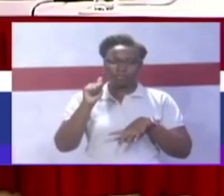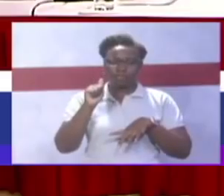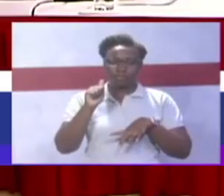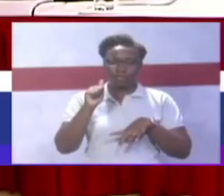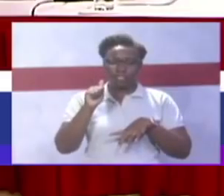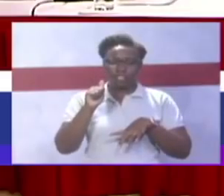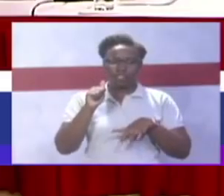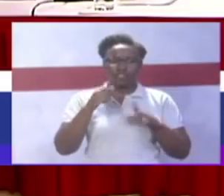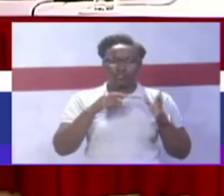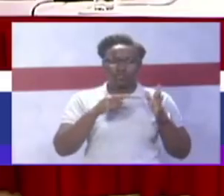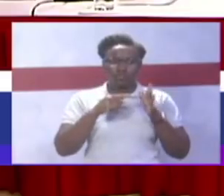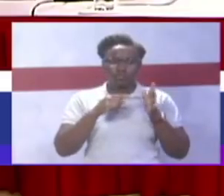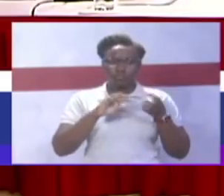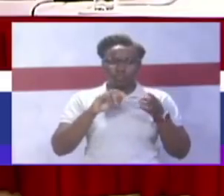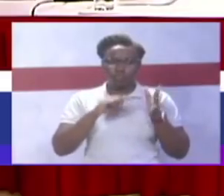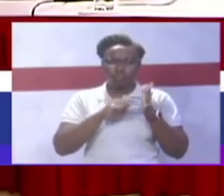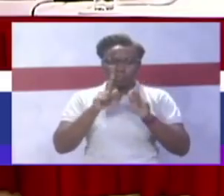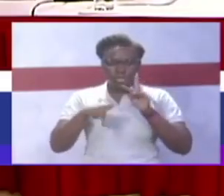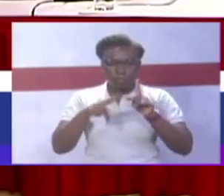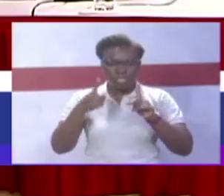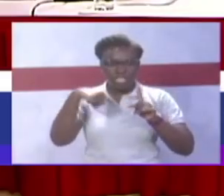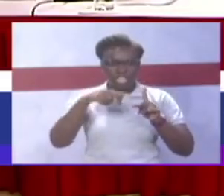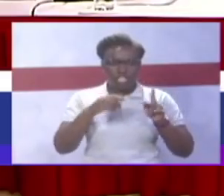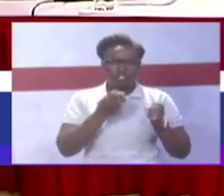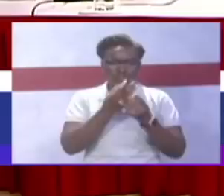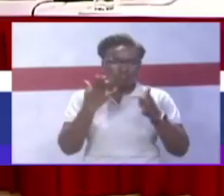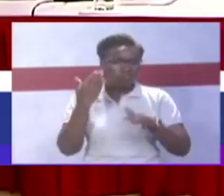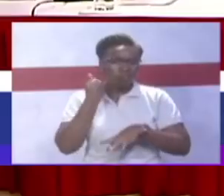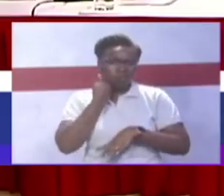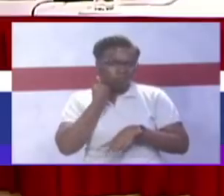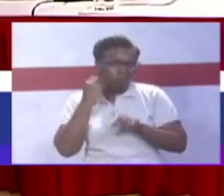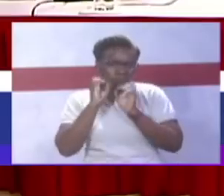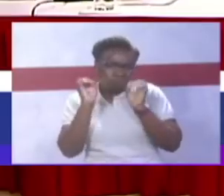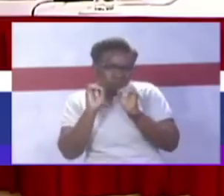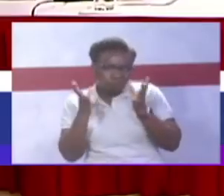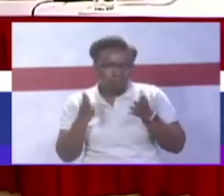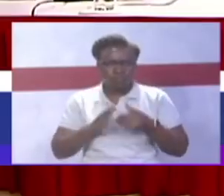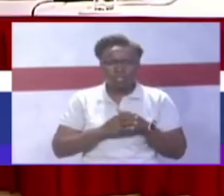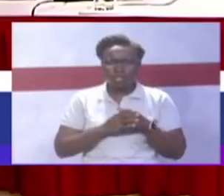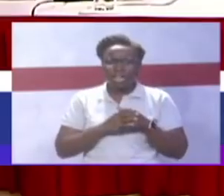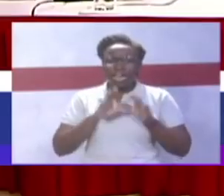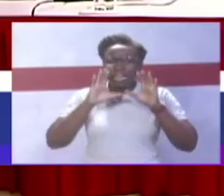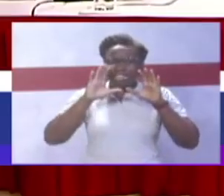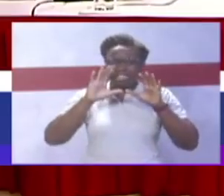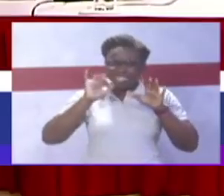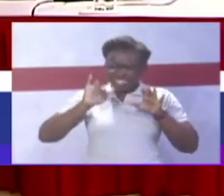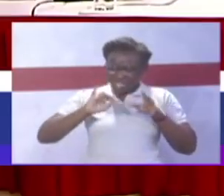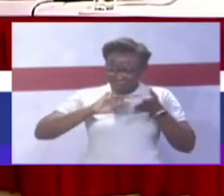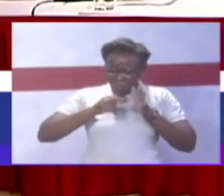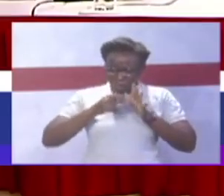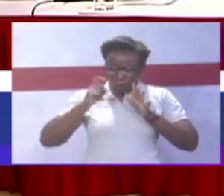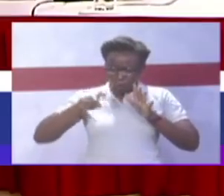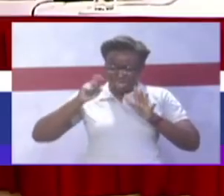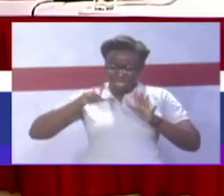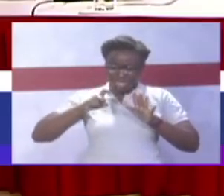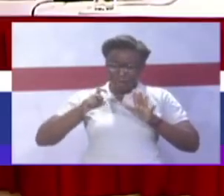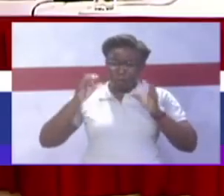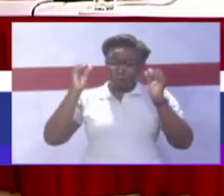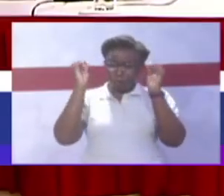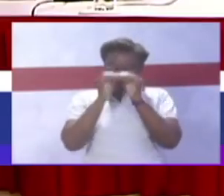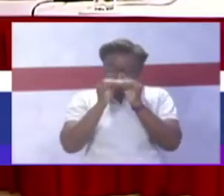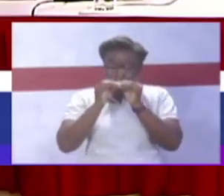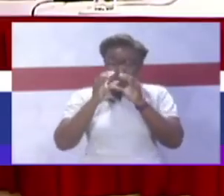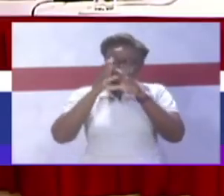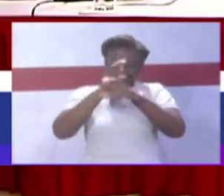Is that a concern for the ministry, and therefore should we be more cautious in terms of trying